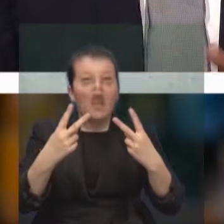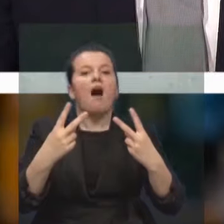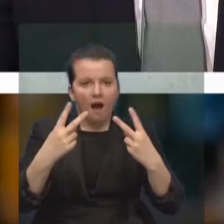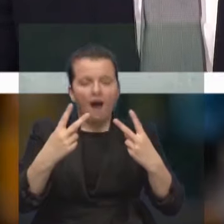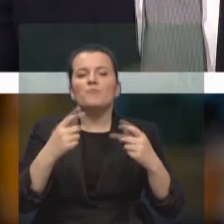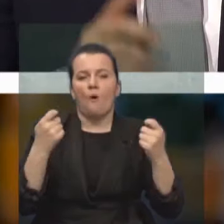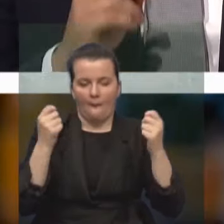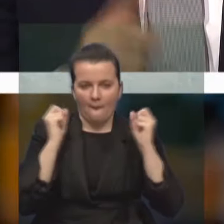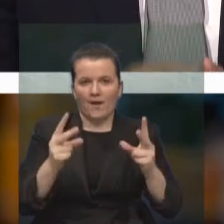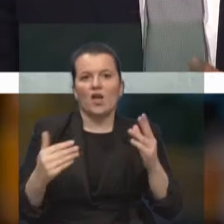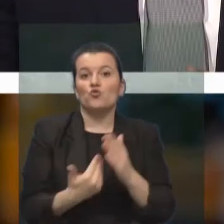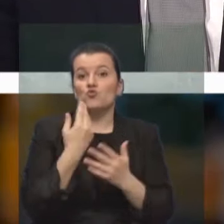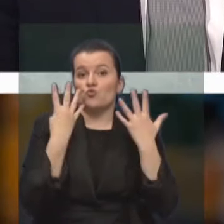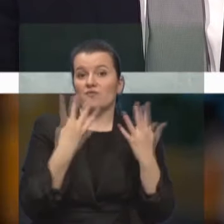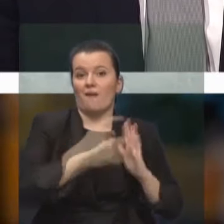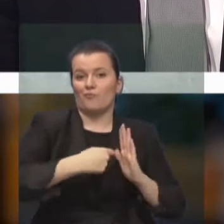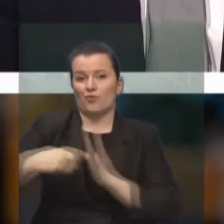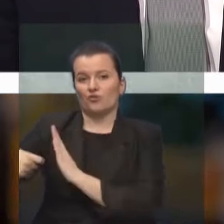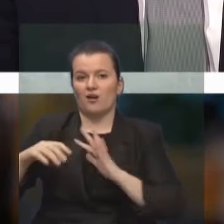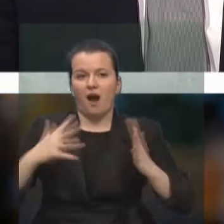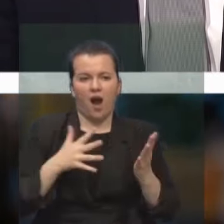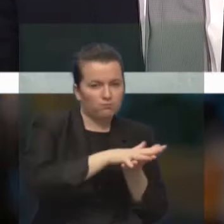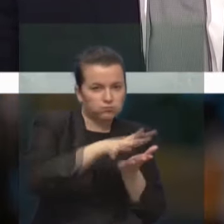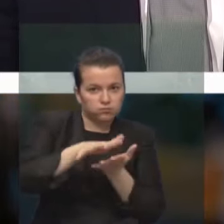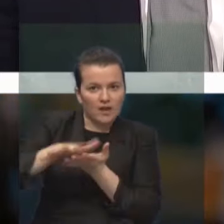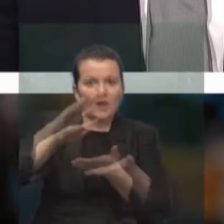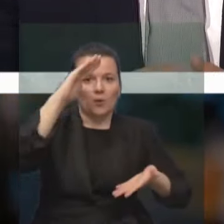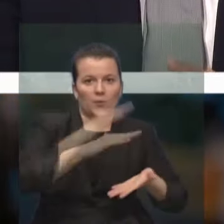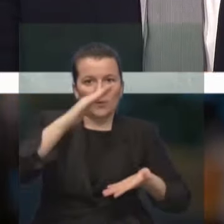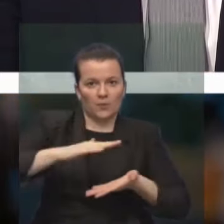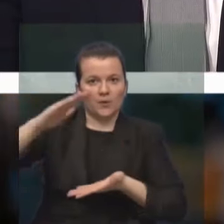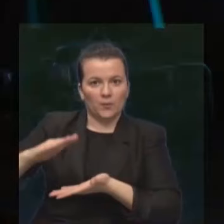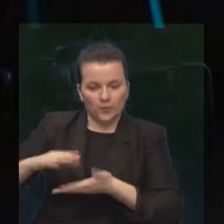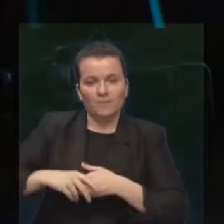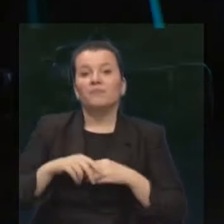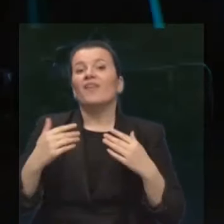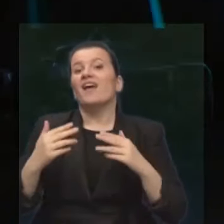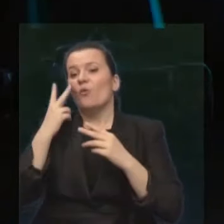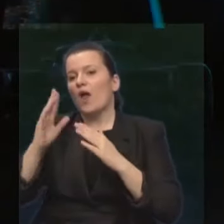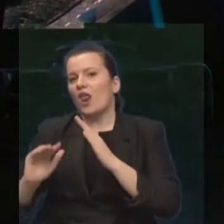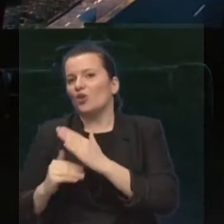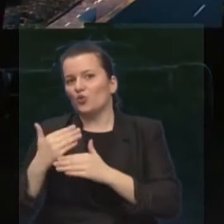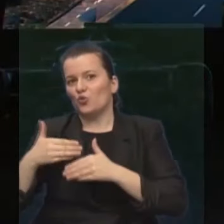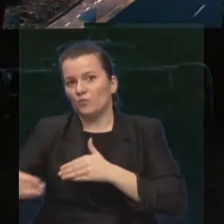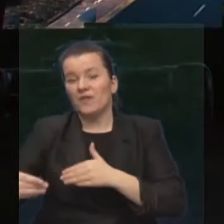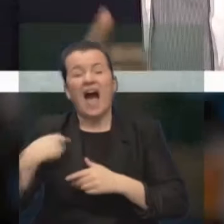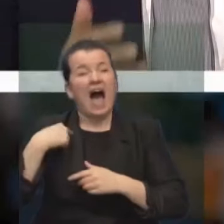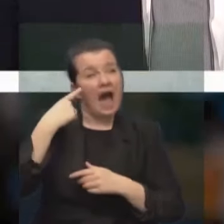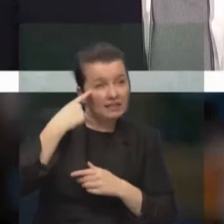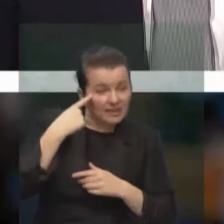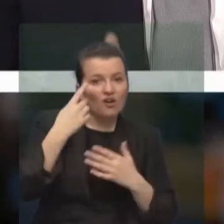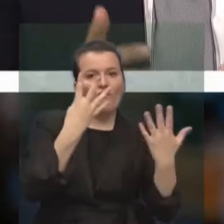the development lead time will be reduced by 1 year, and the entry ticket will be down 40%.